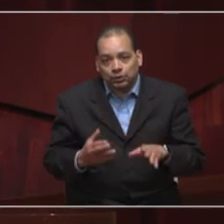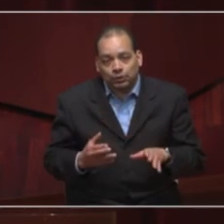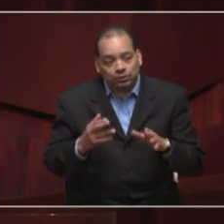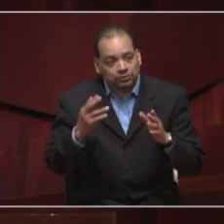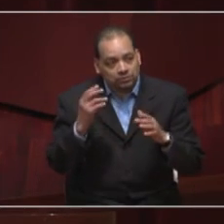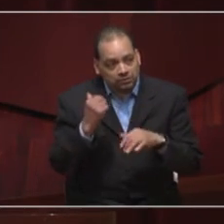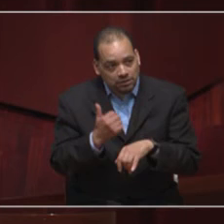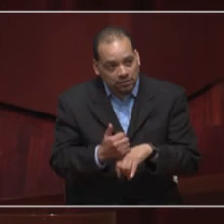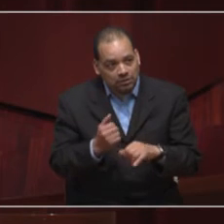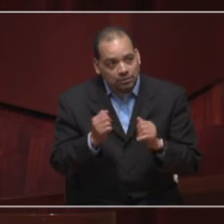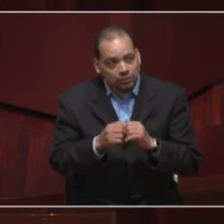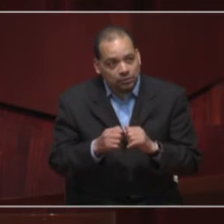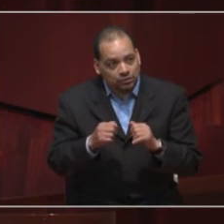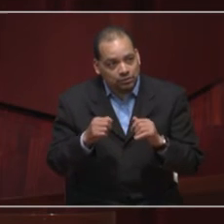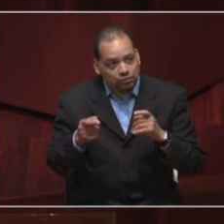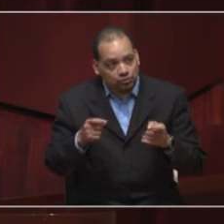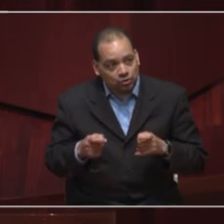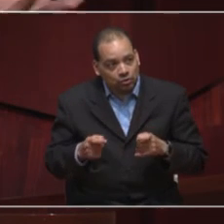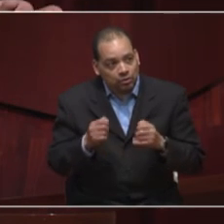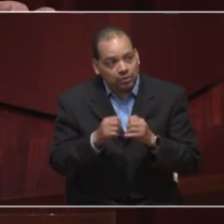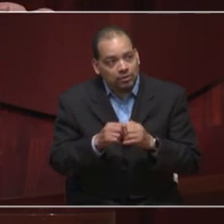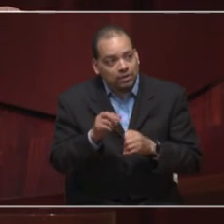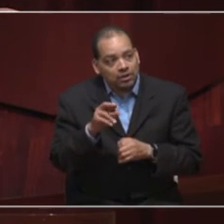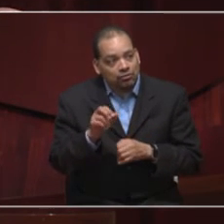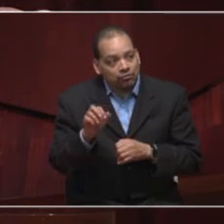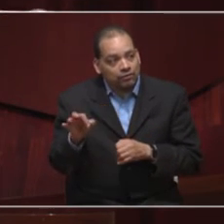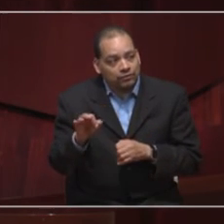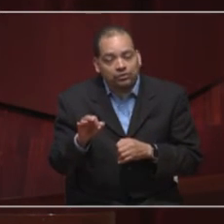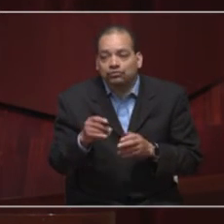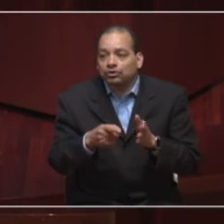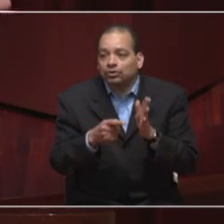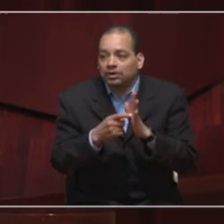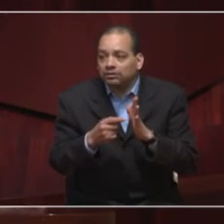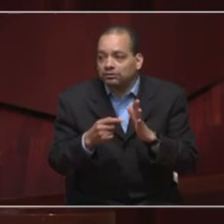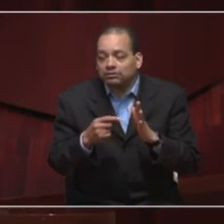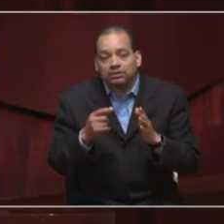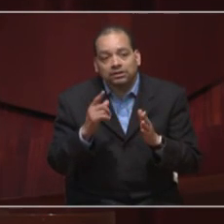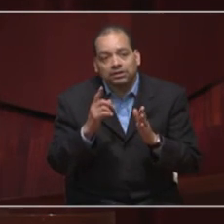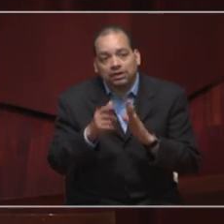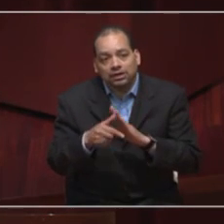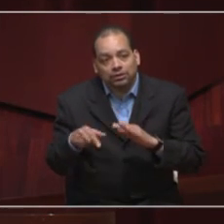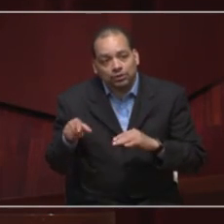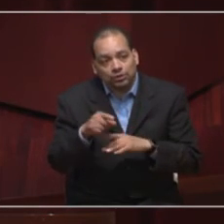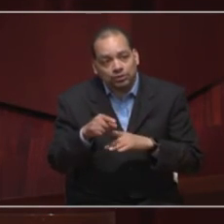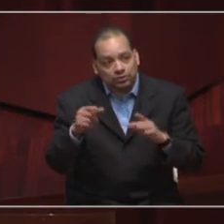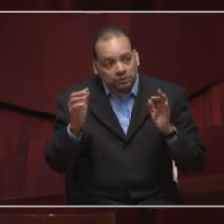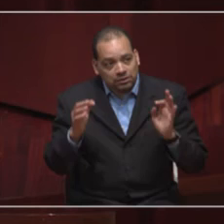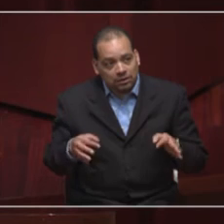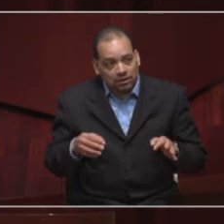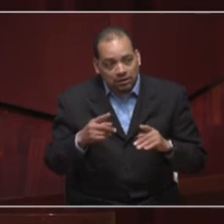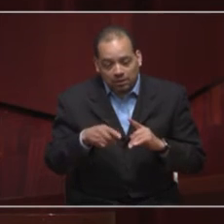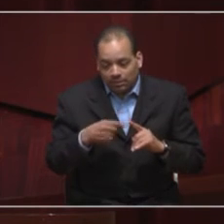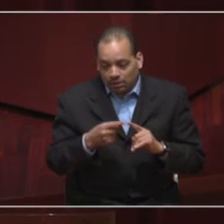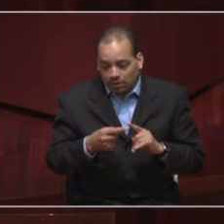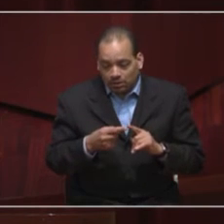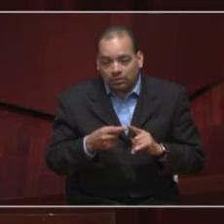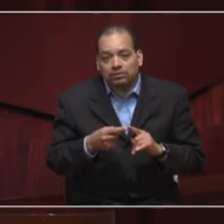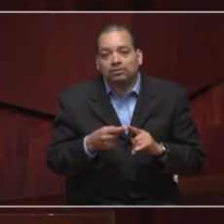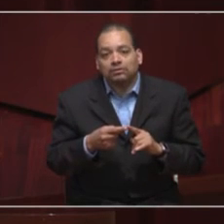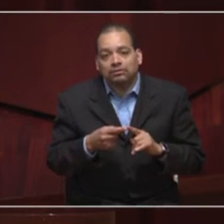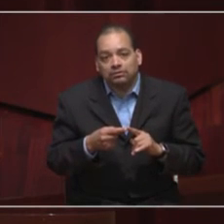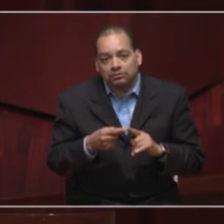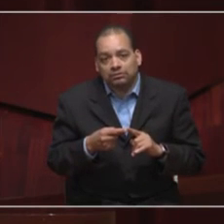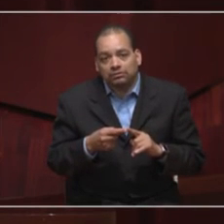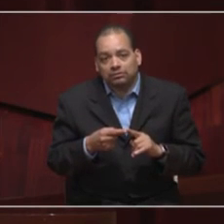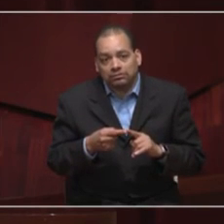controls with reference requests only, and boom, you're deployed. And then later you can make decisions about enriching